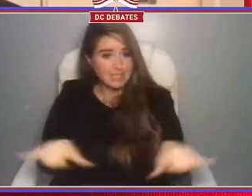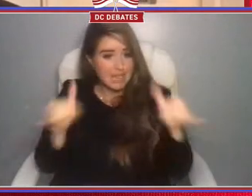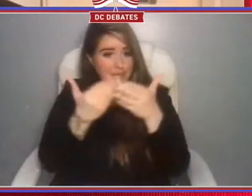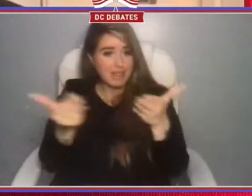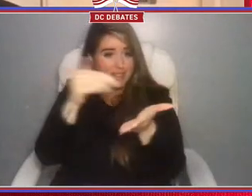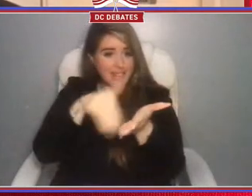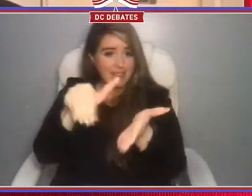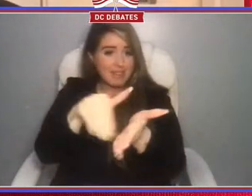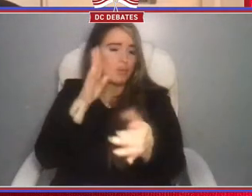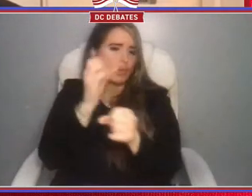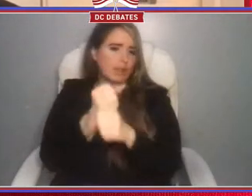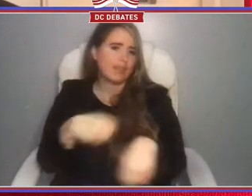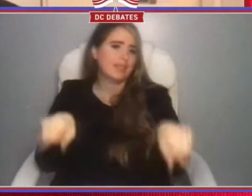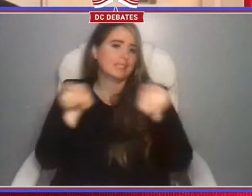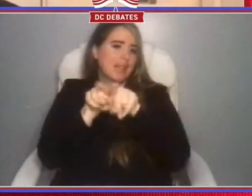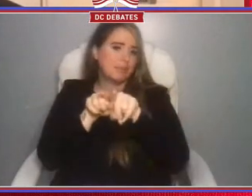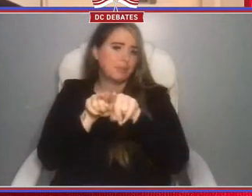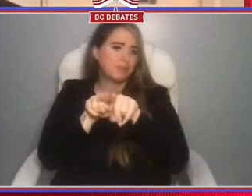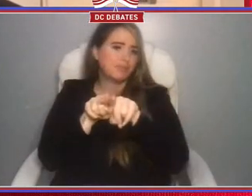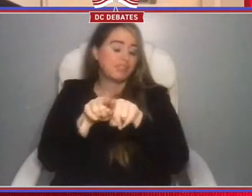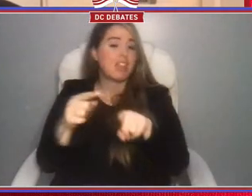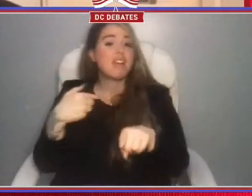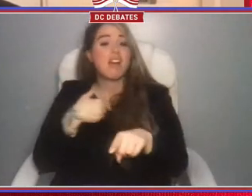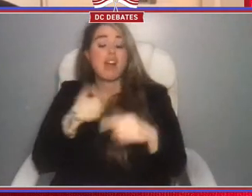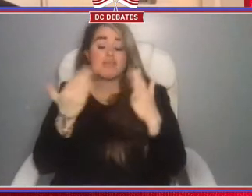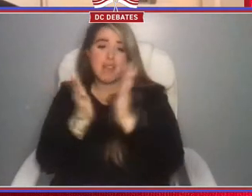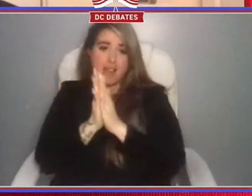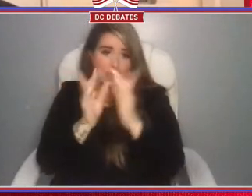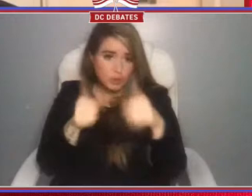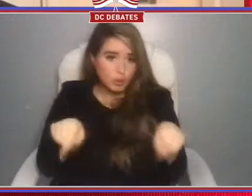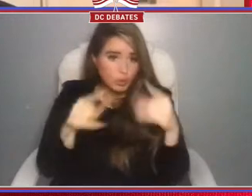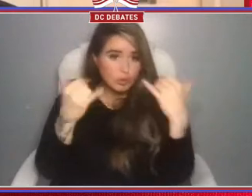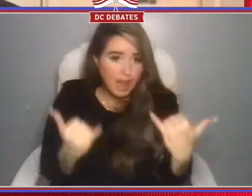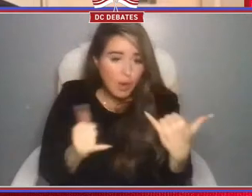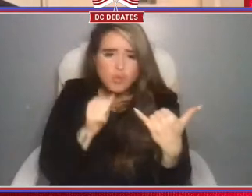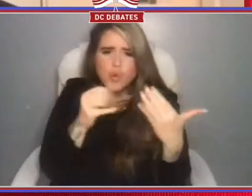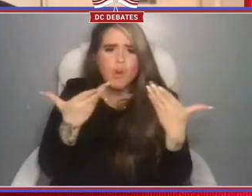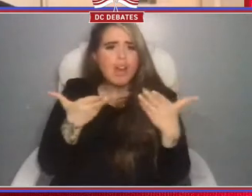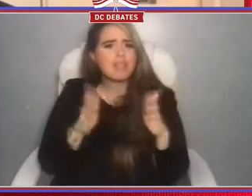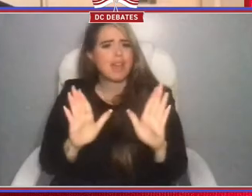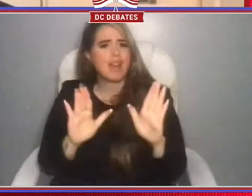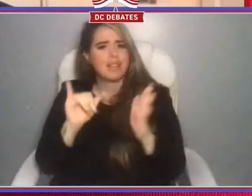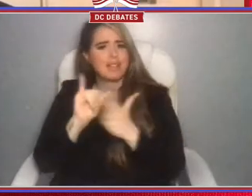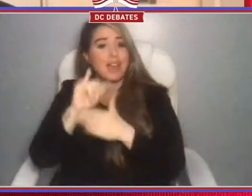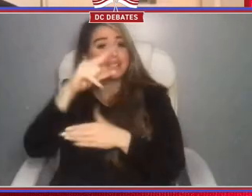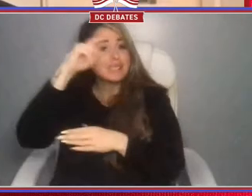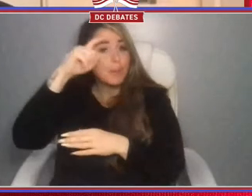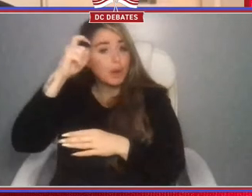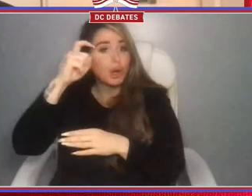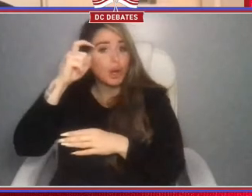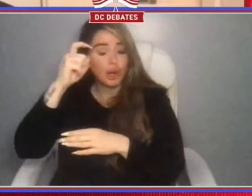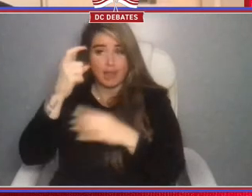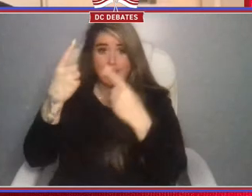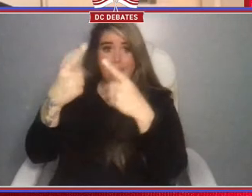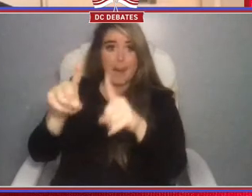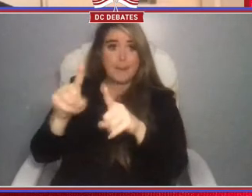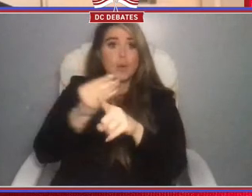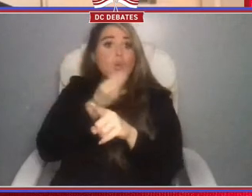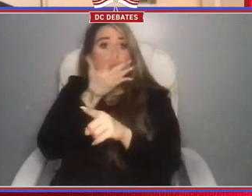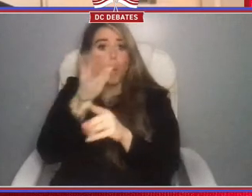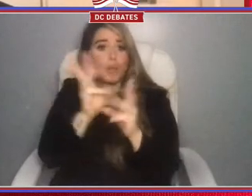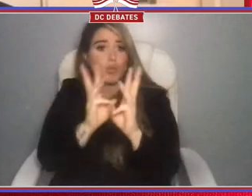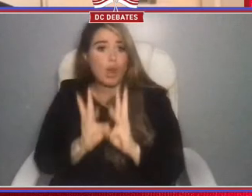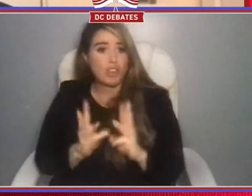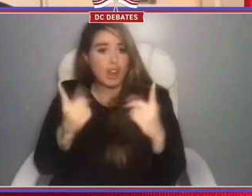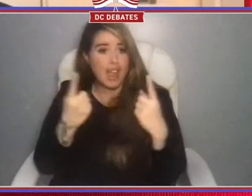same. My appeal to you today is don't let the summer months come and the warmer weather starts and crime starts creeping up